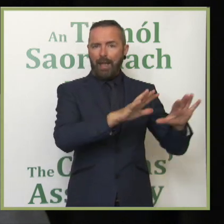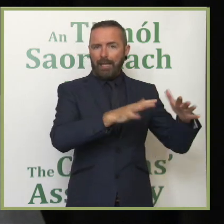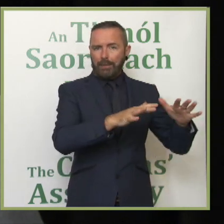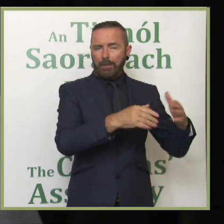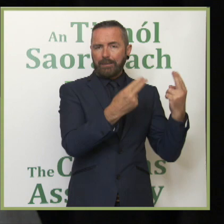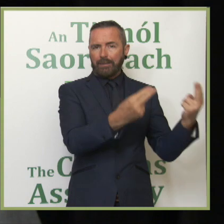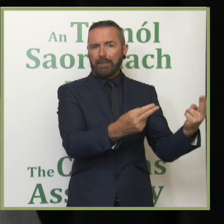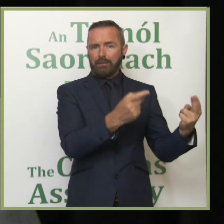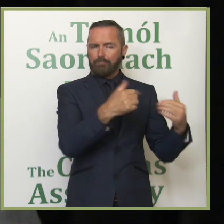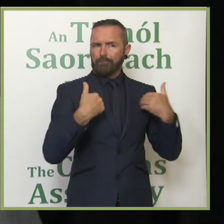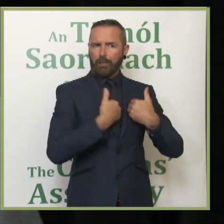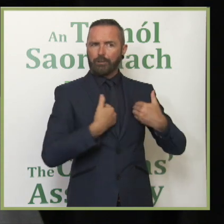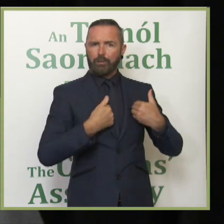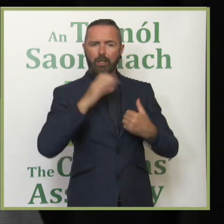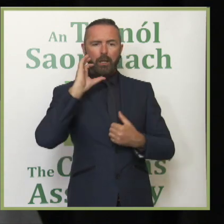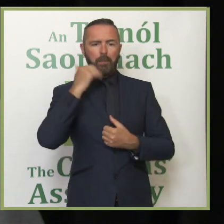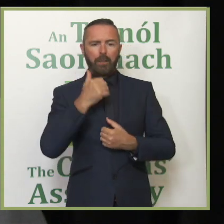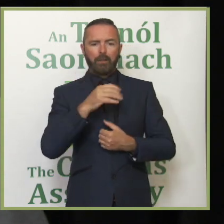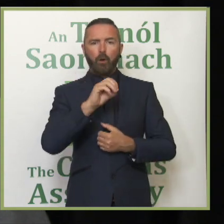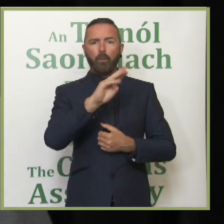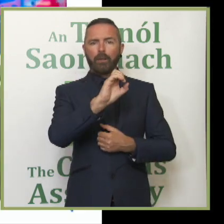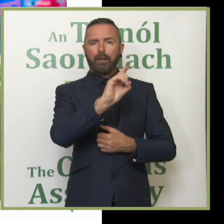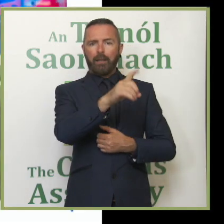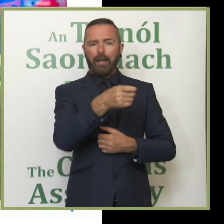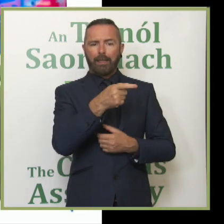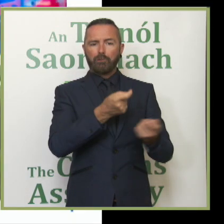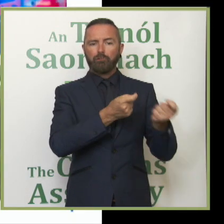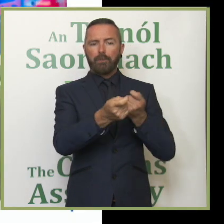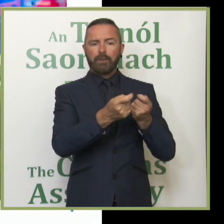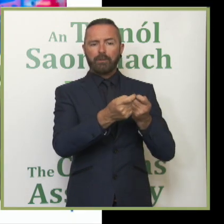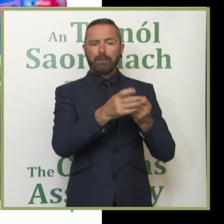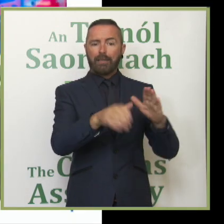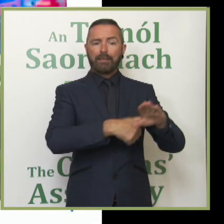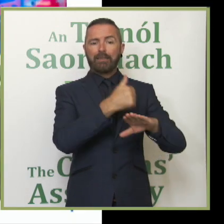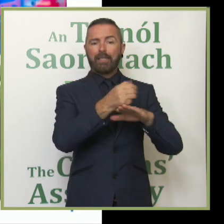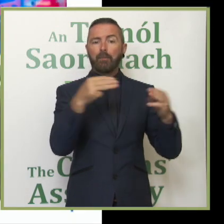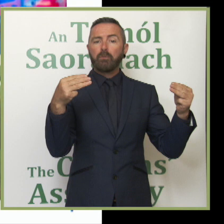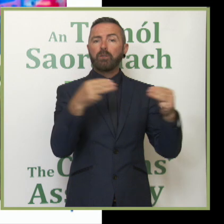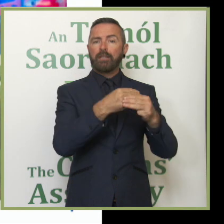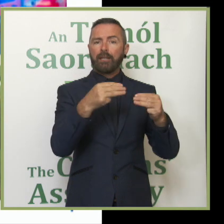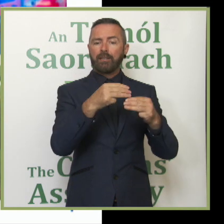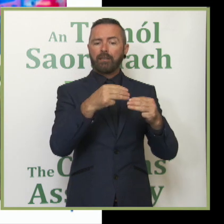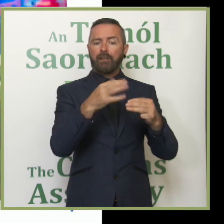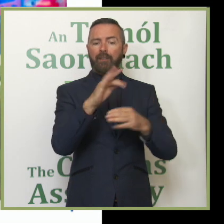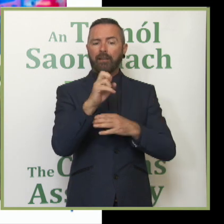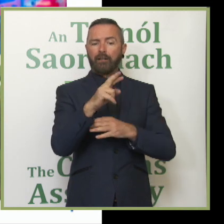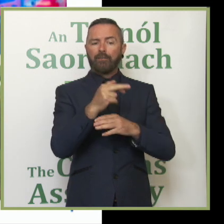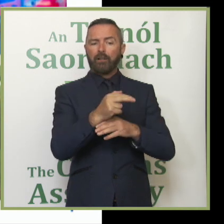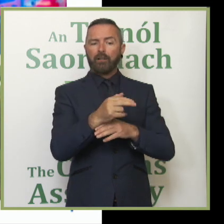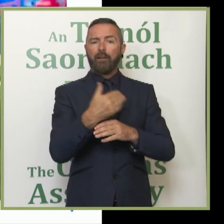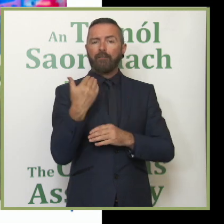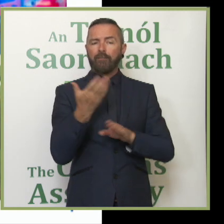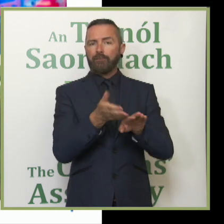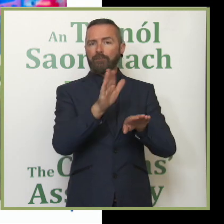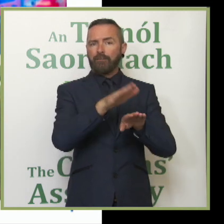this is a concern because enrollment in opioid agonist treatment is an established protective factor against overdose and fatal overdose.